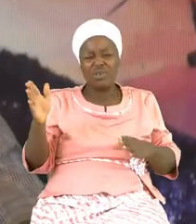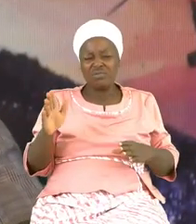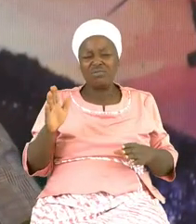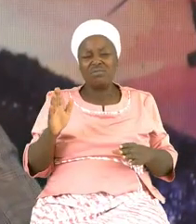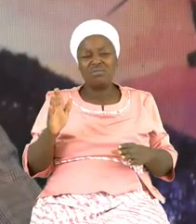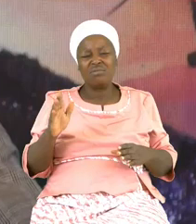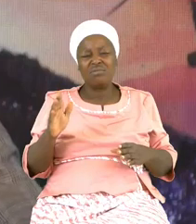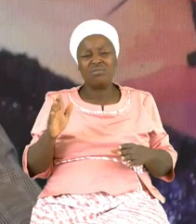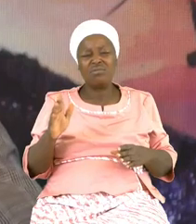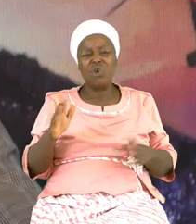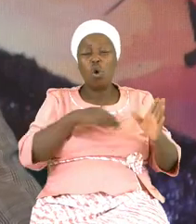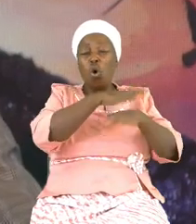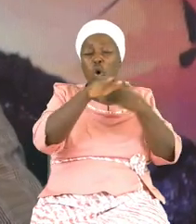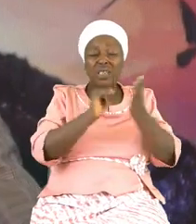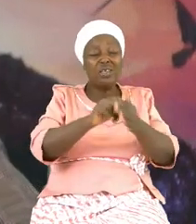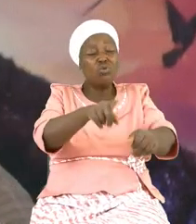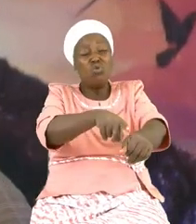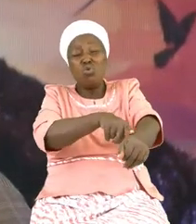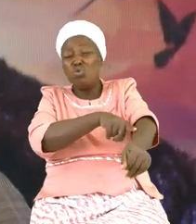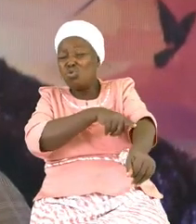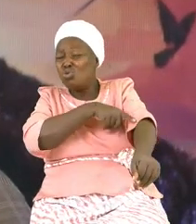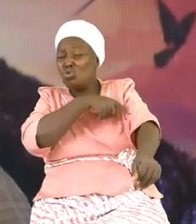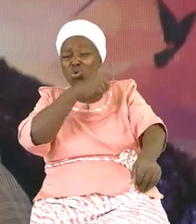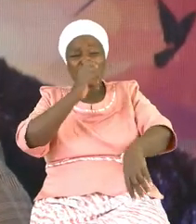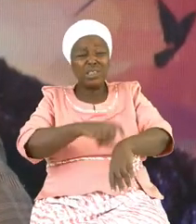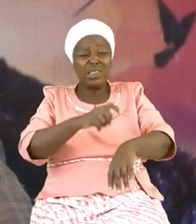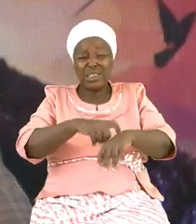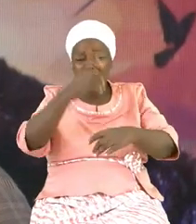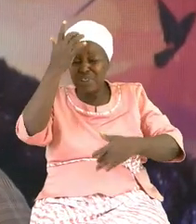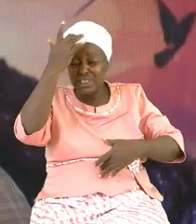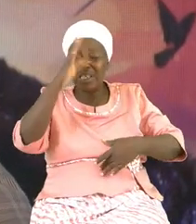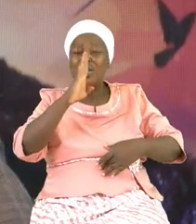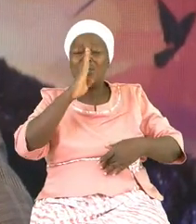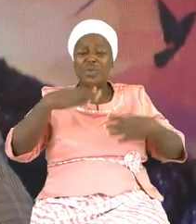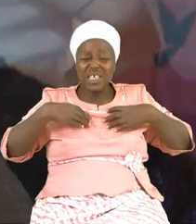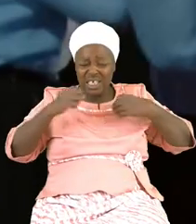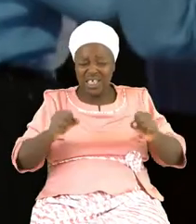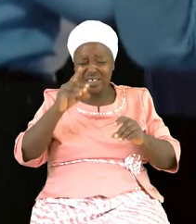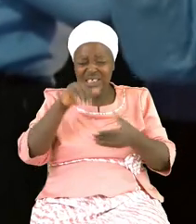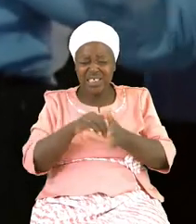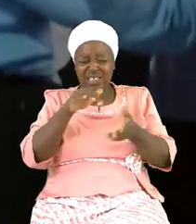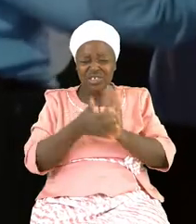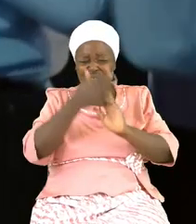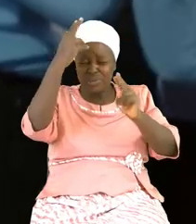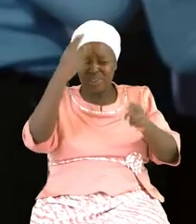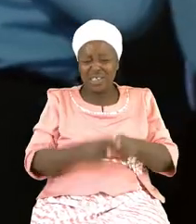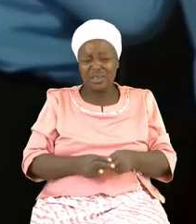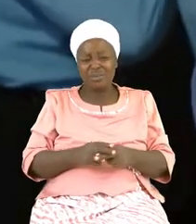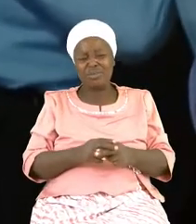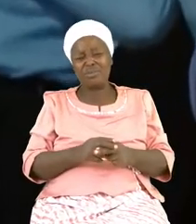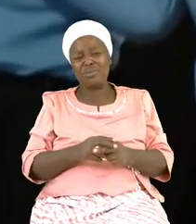All that long-standing sickness, be healed in Jesus' name. Amen.